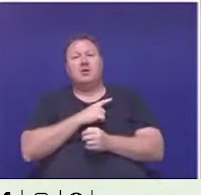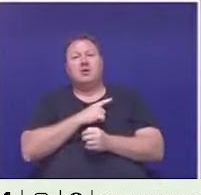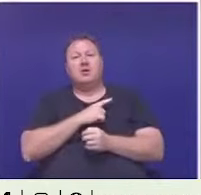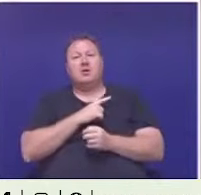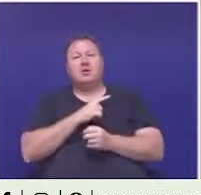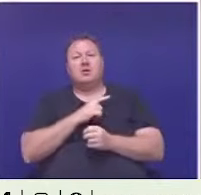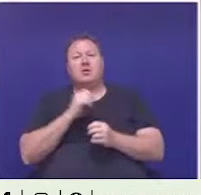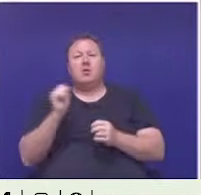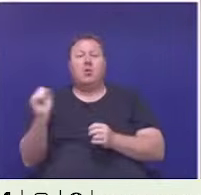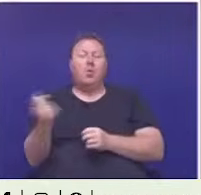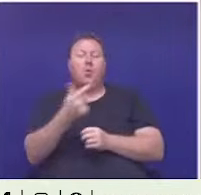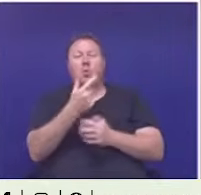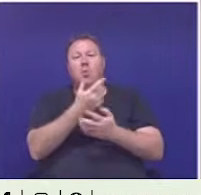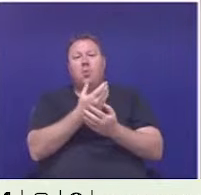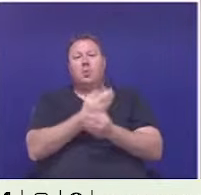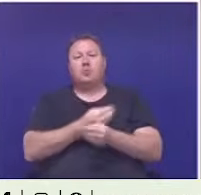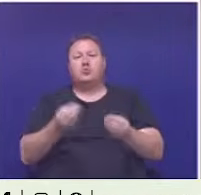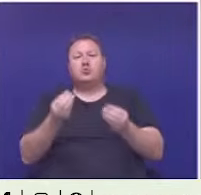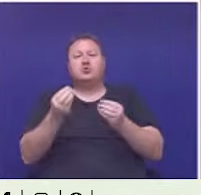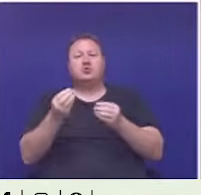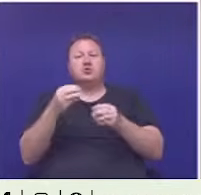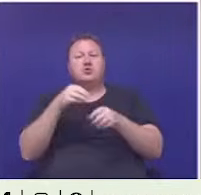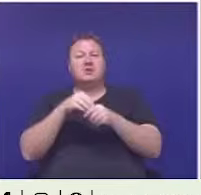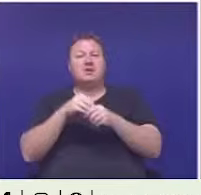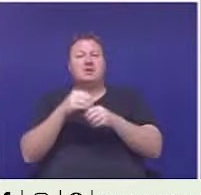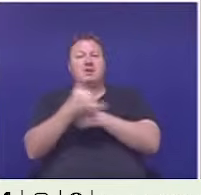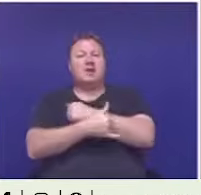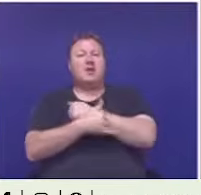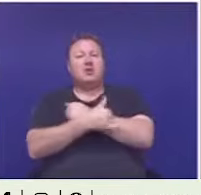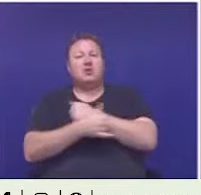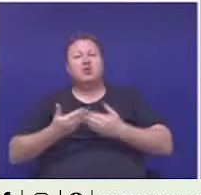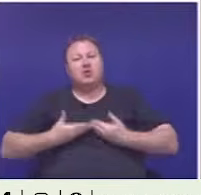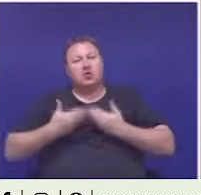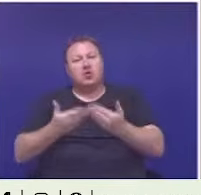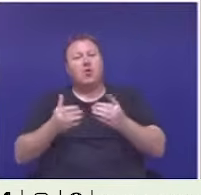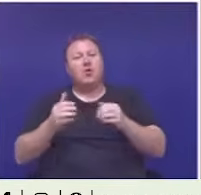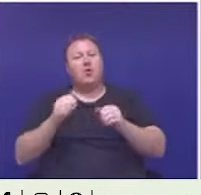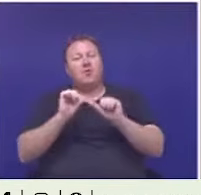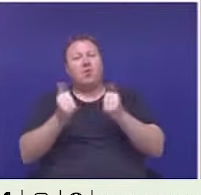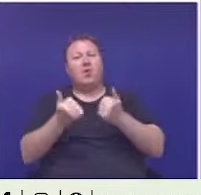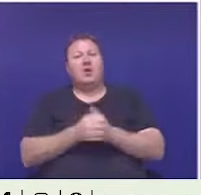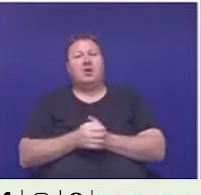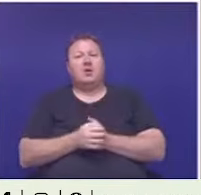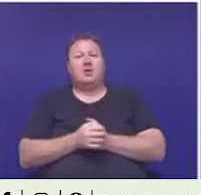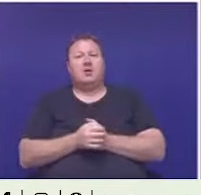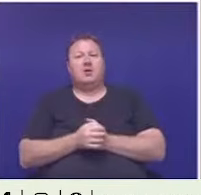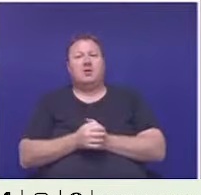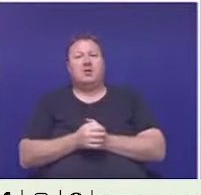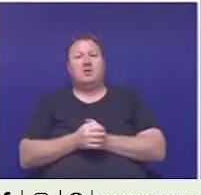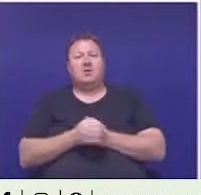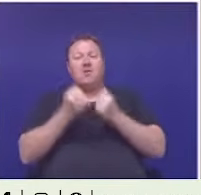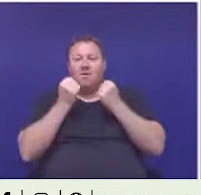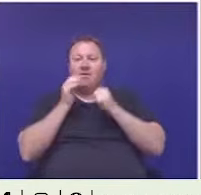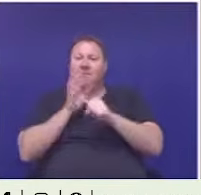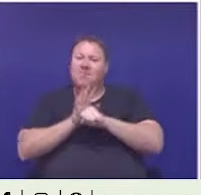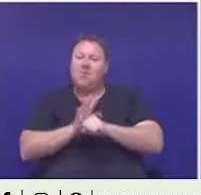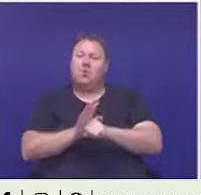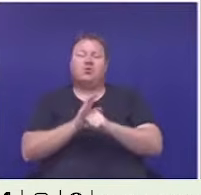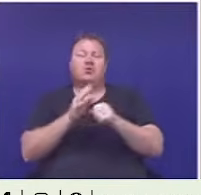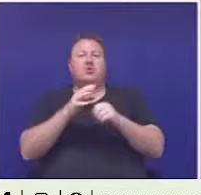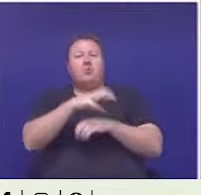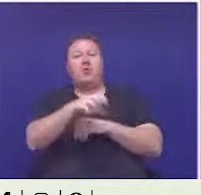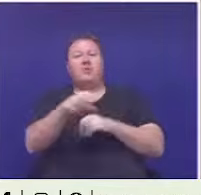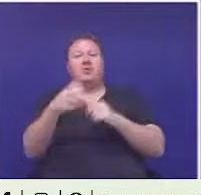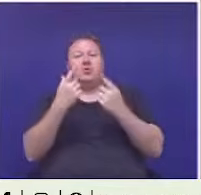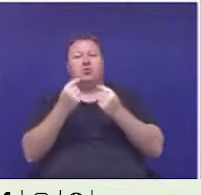learners in our country are served and they're served well. But in order to force provinces to do better, we